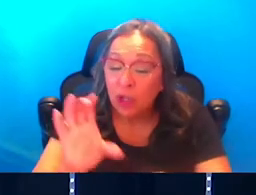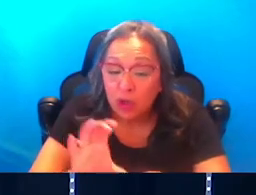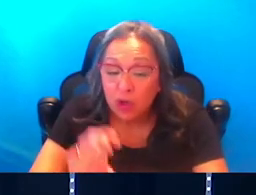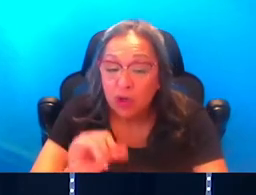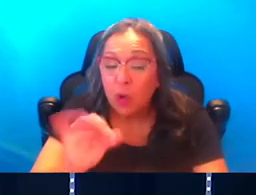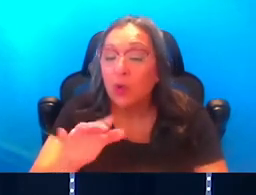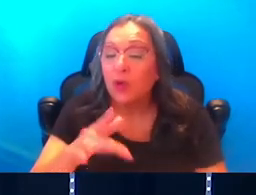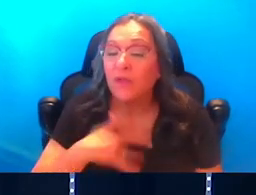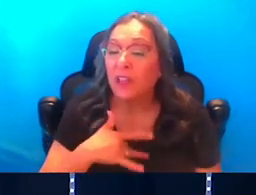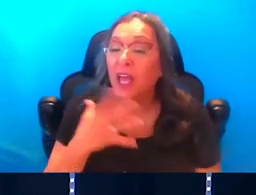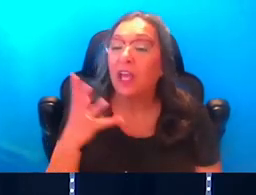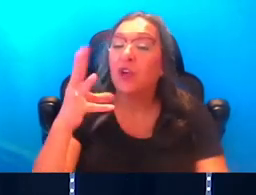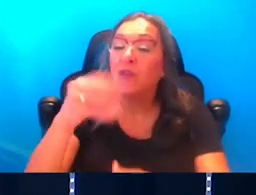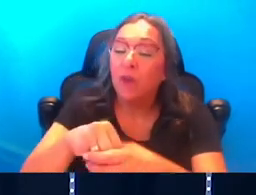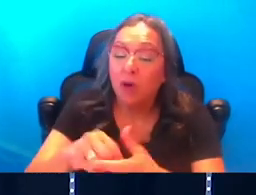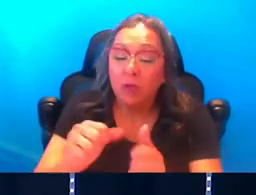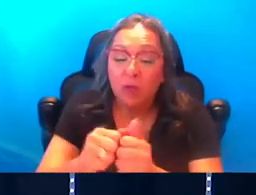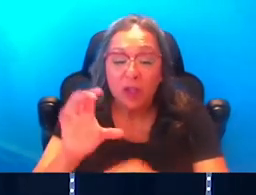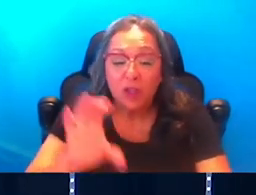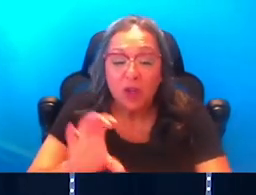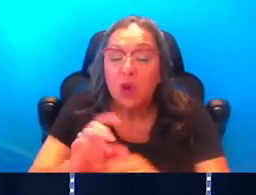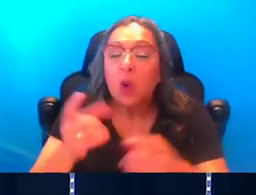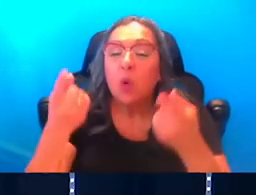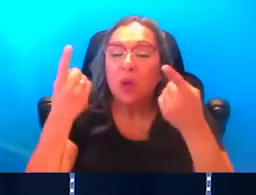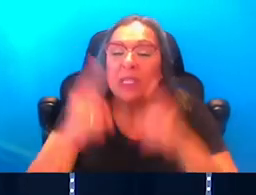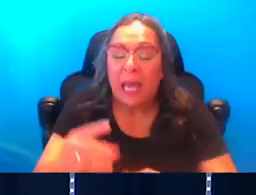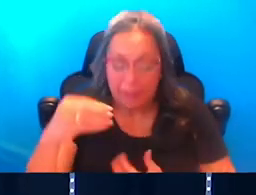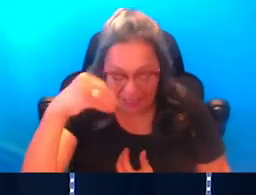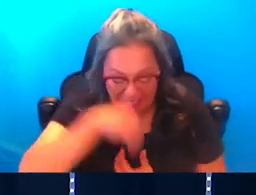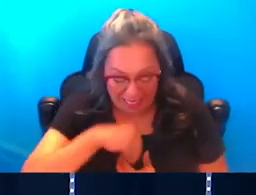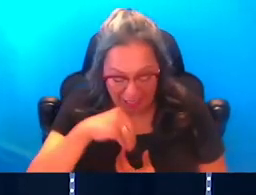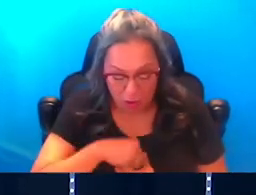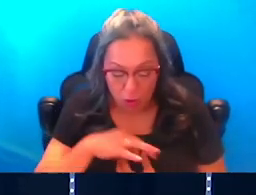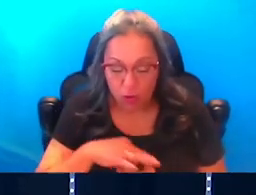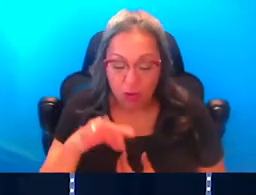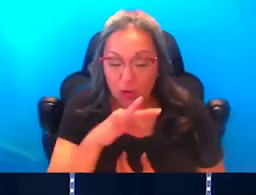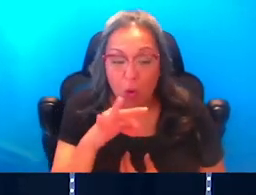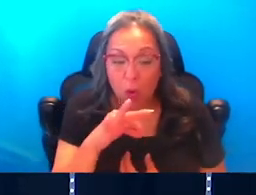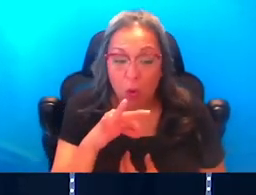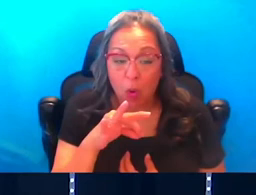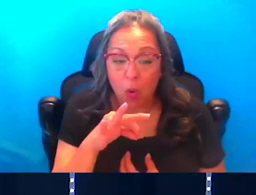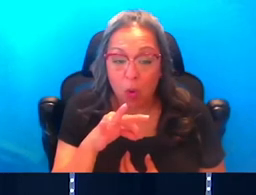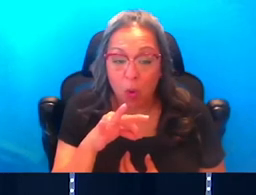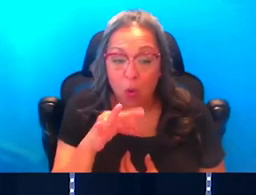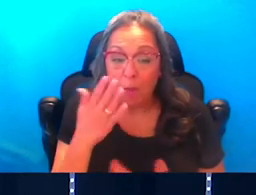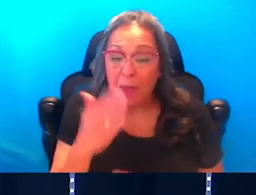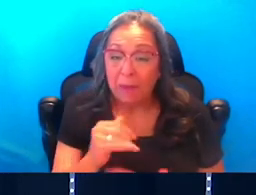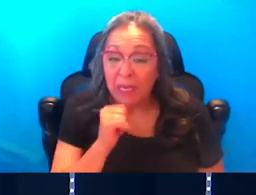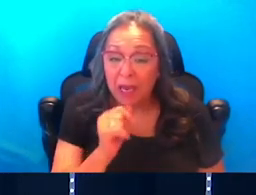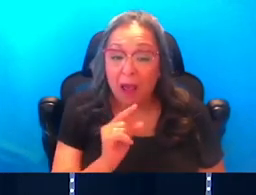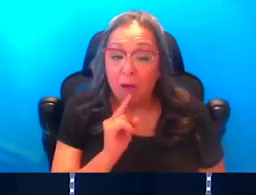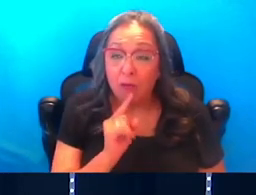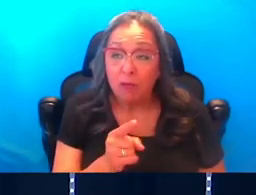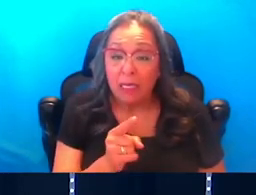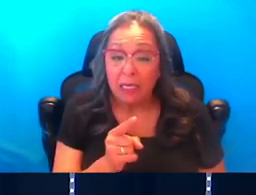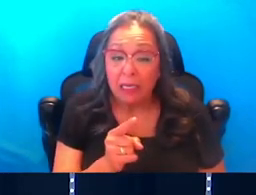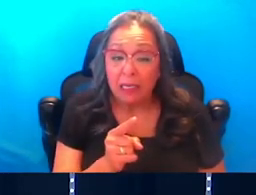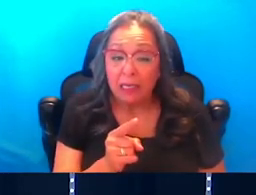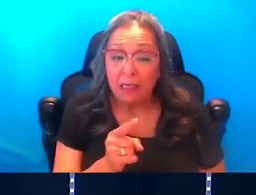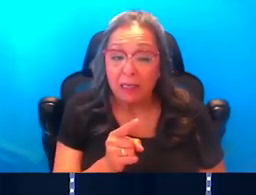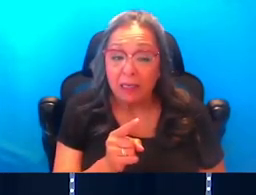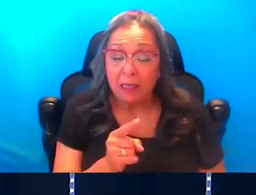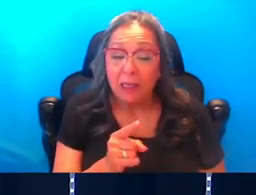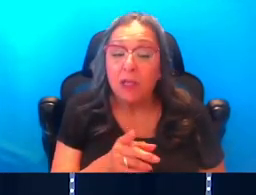what's gone on deep inside of your soul that God can see may not be real, the truth that I